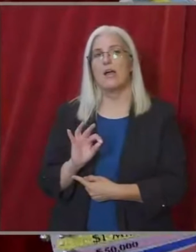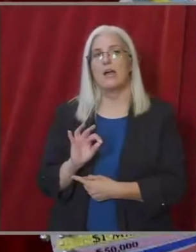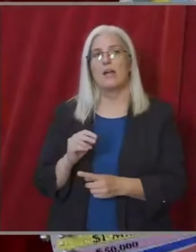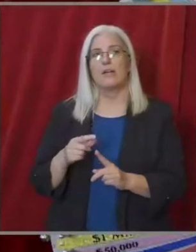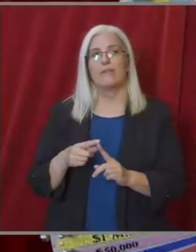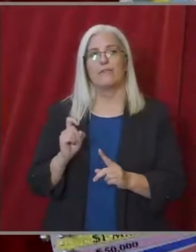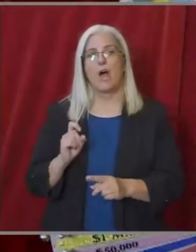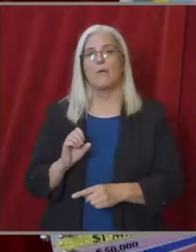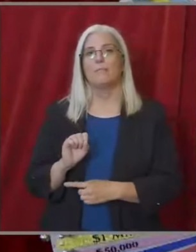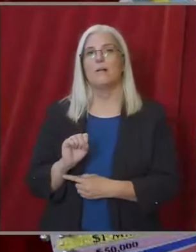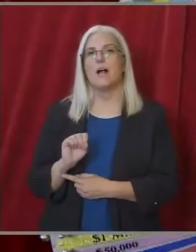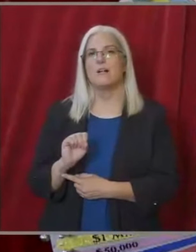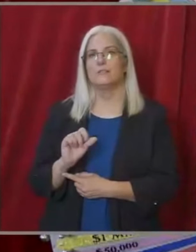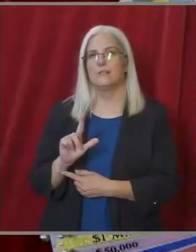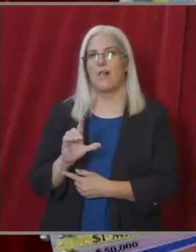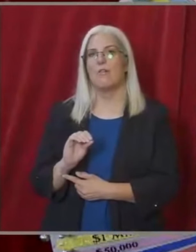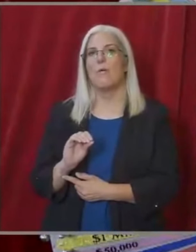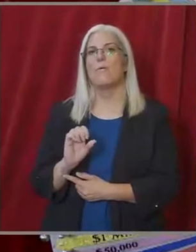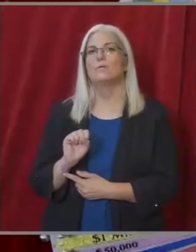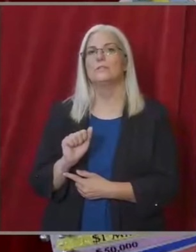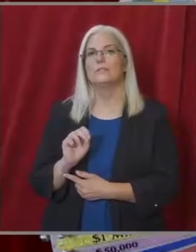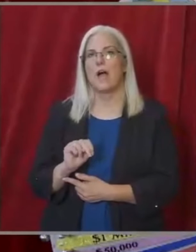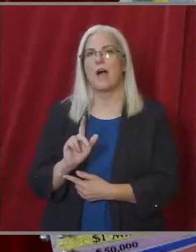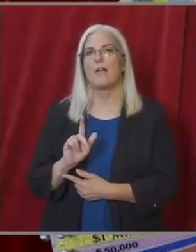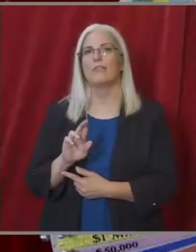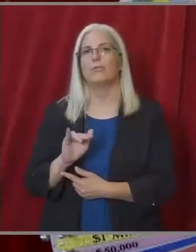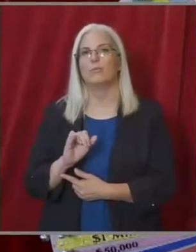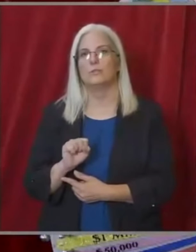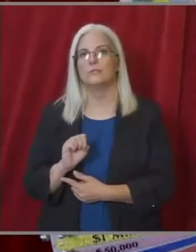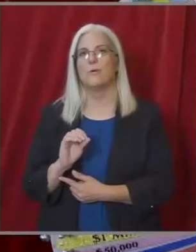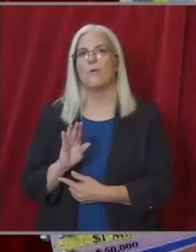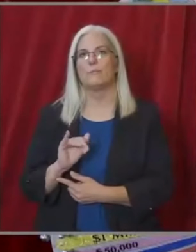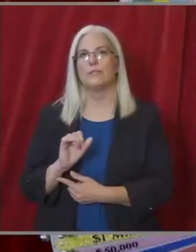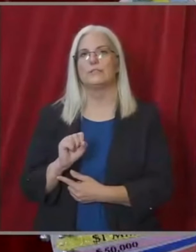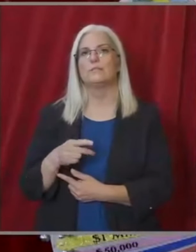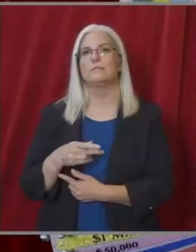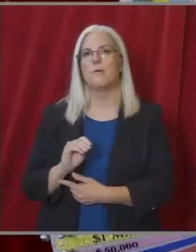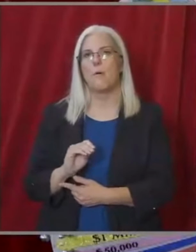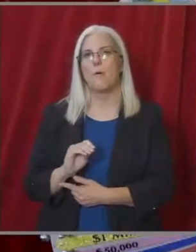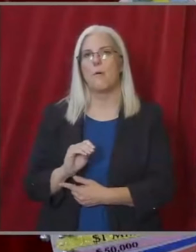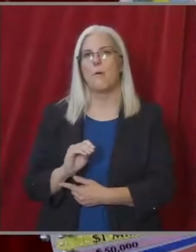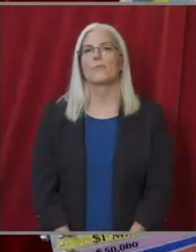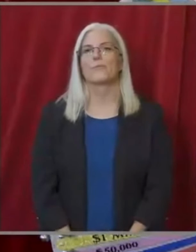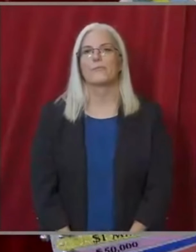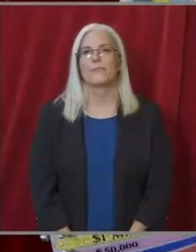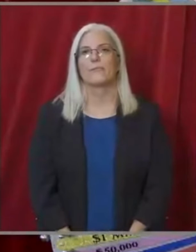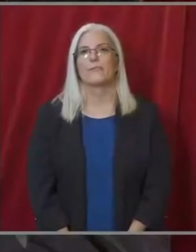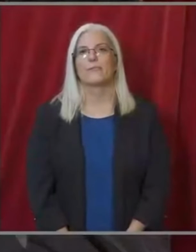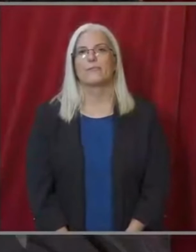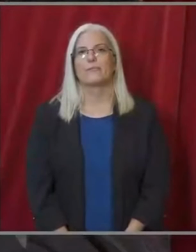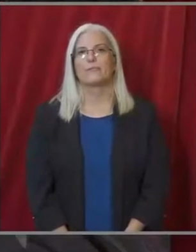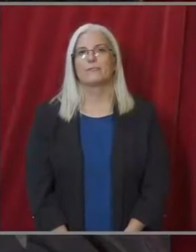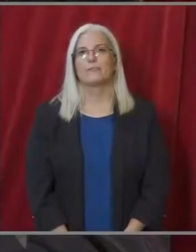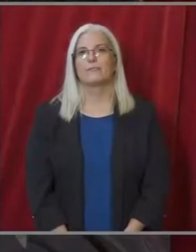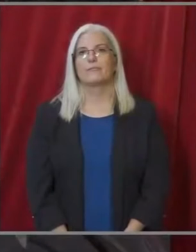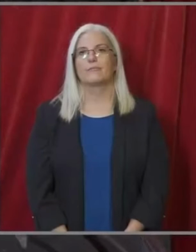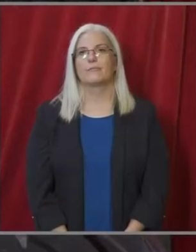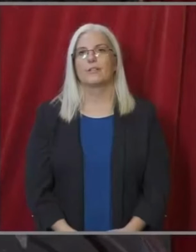Oh, San Luis Obispo. Slow. All right, let's see. I want to watch this. I want to see how you